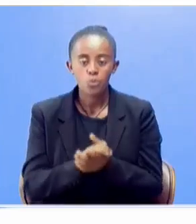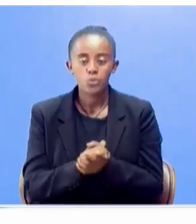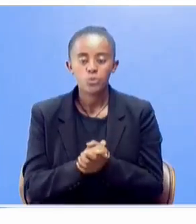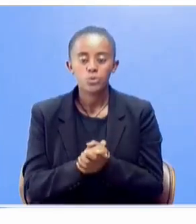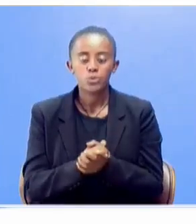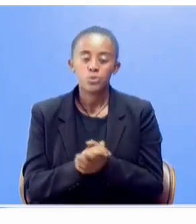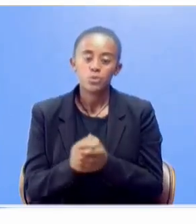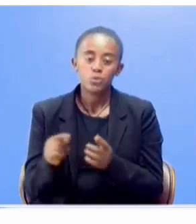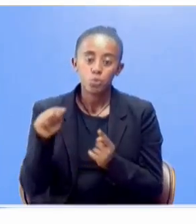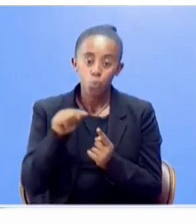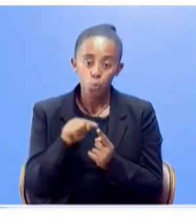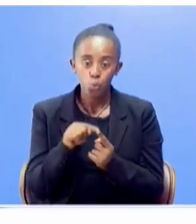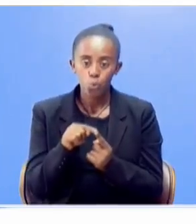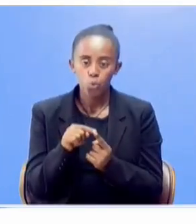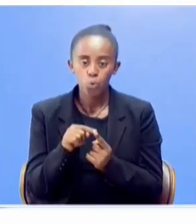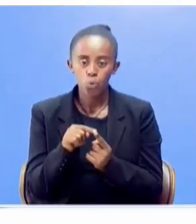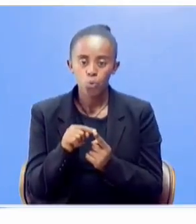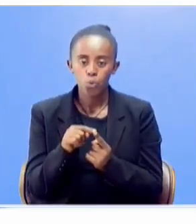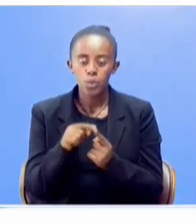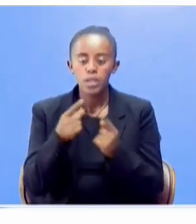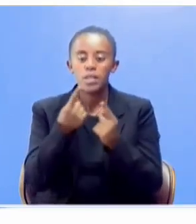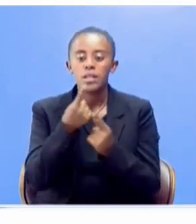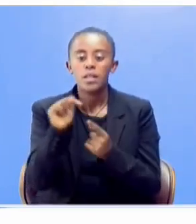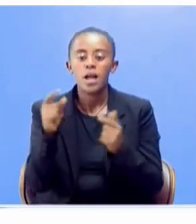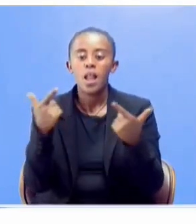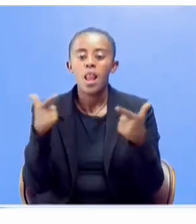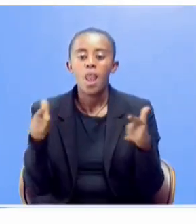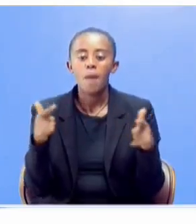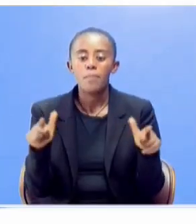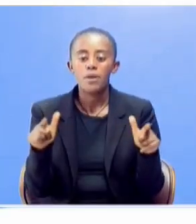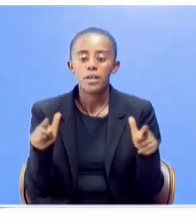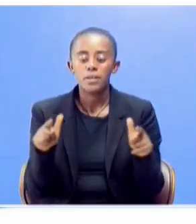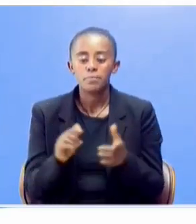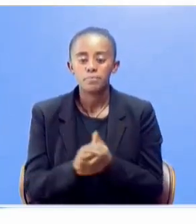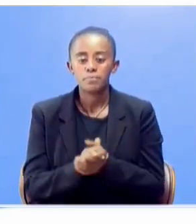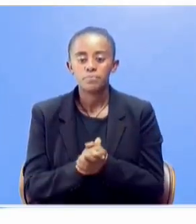to the library.